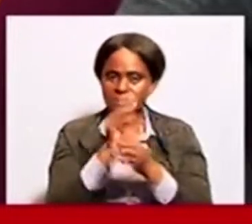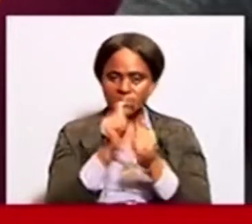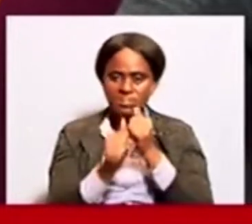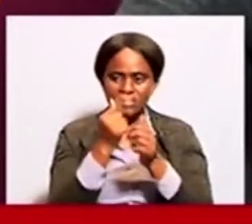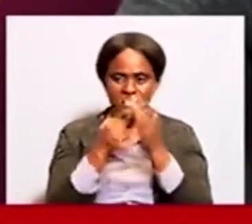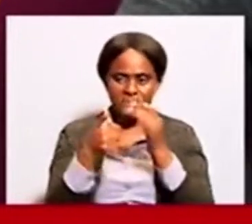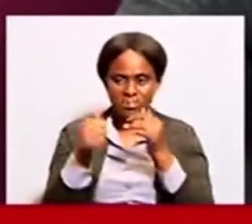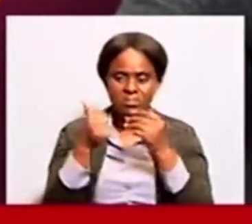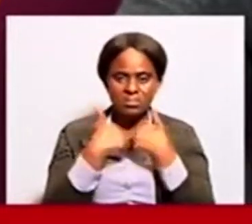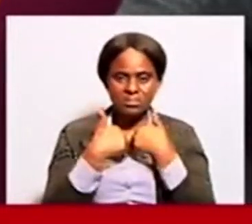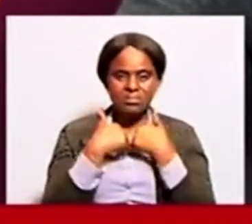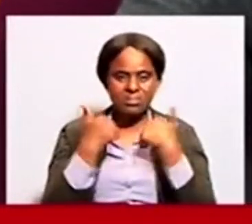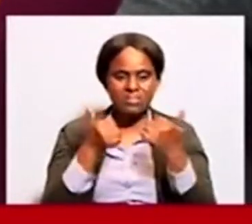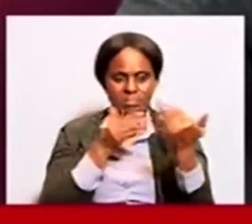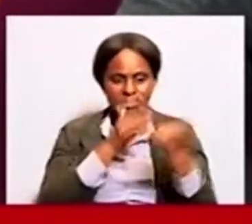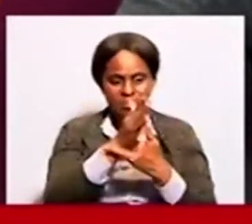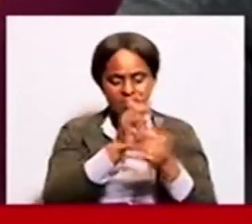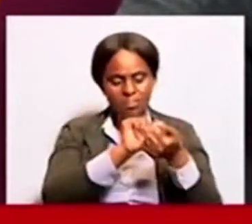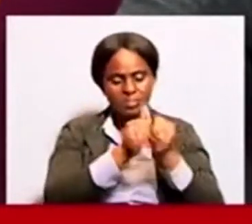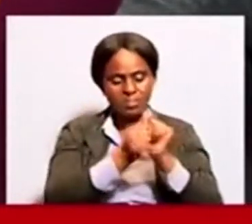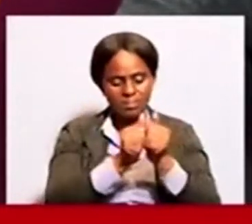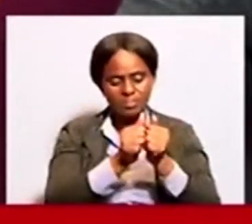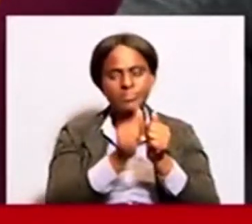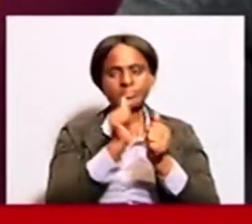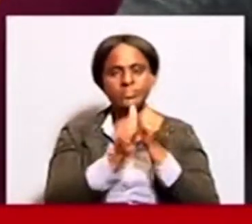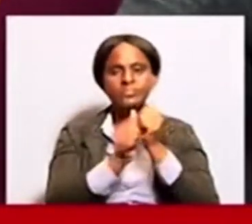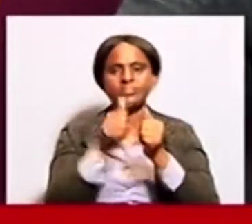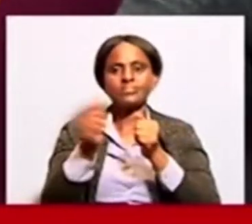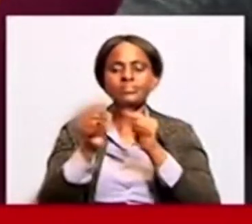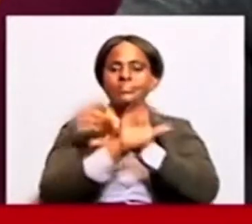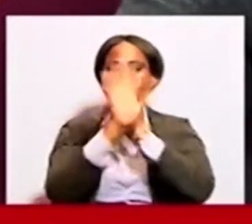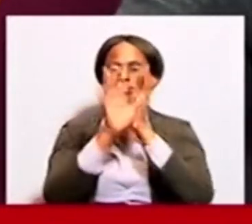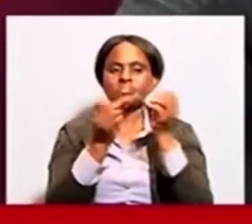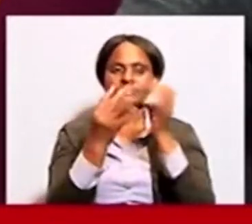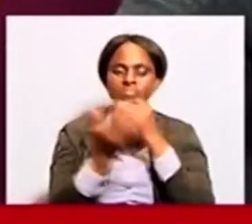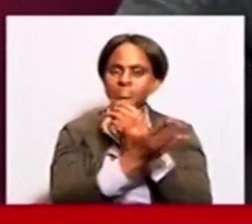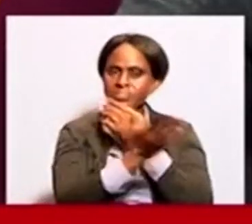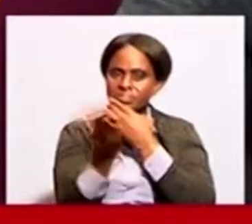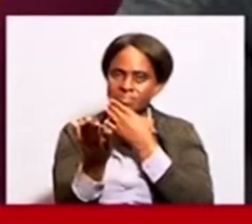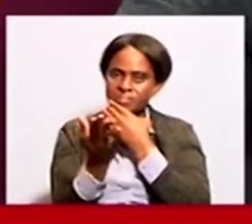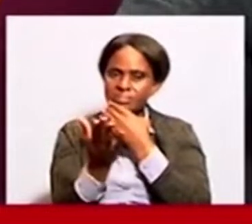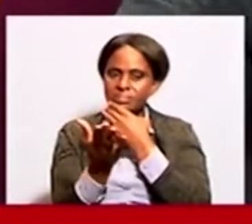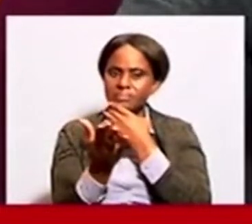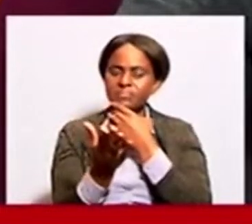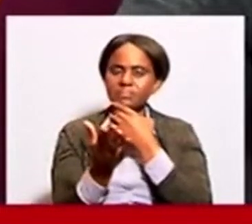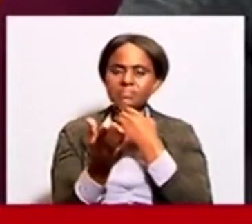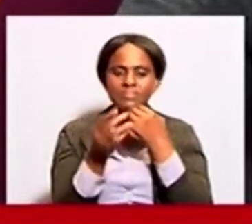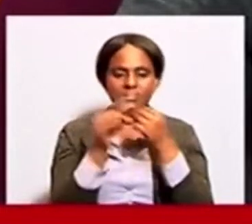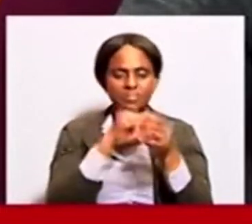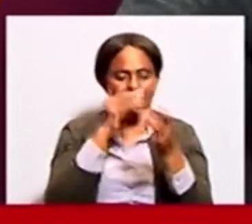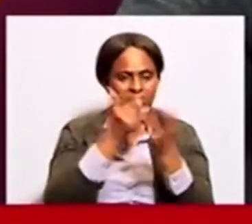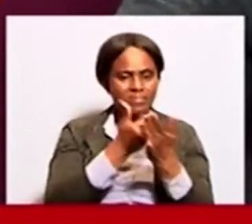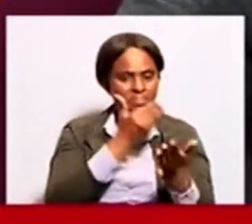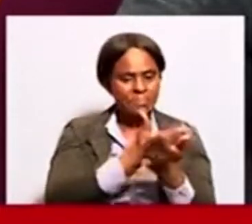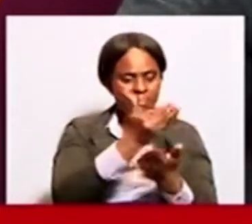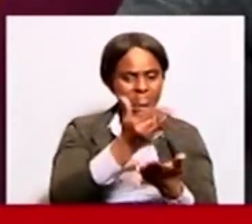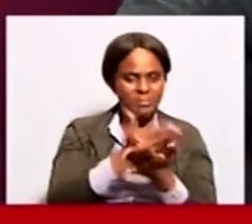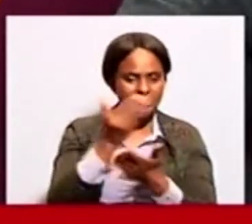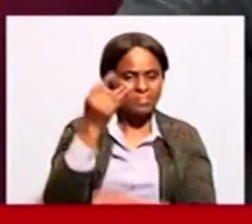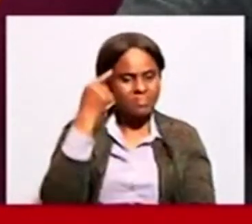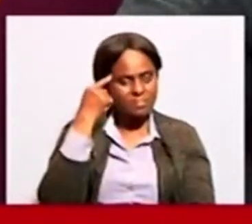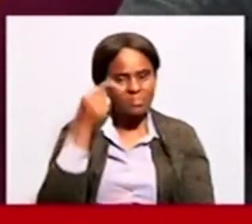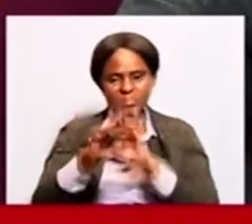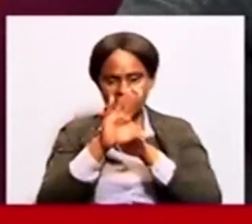have now, through the amendment, actually corrected. Most of these contracts we are procuring for